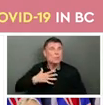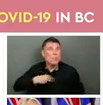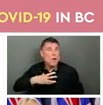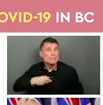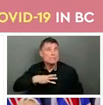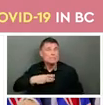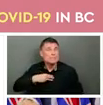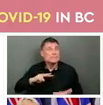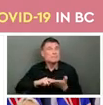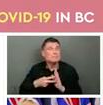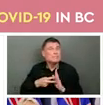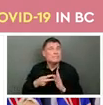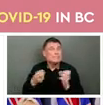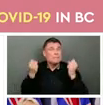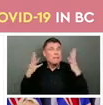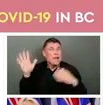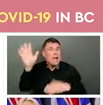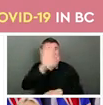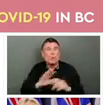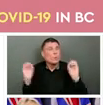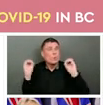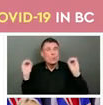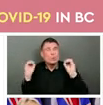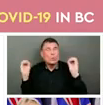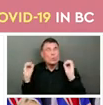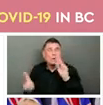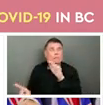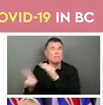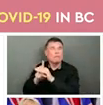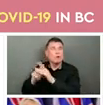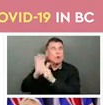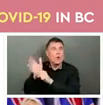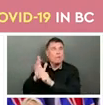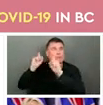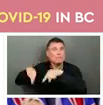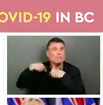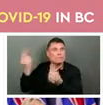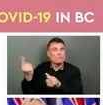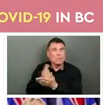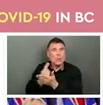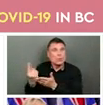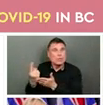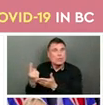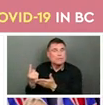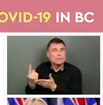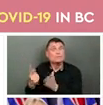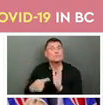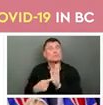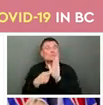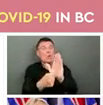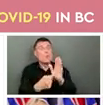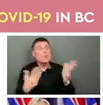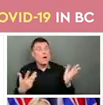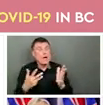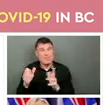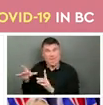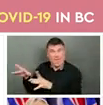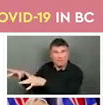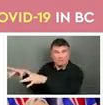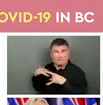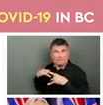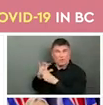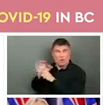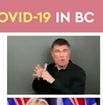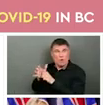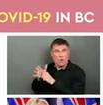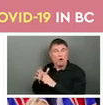across BC, there were no cases in the past week. And that shows us that transmission has decreased. And we see